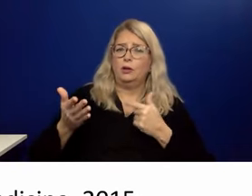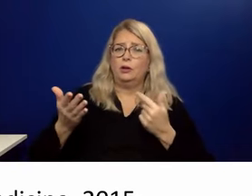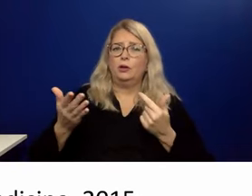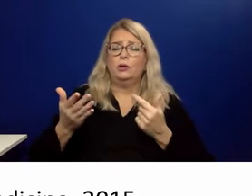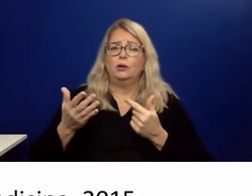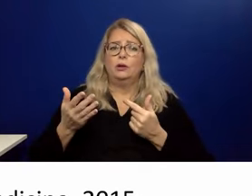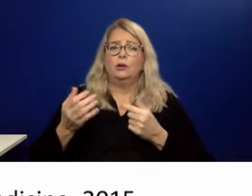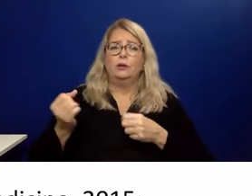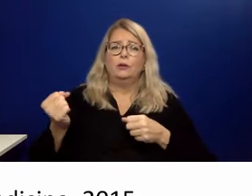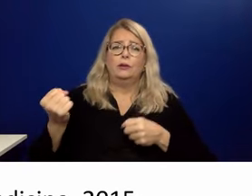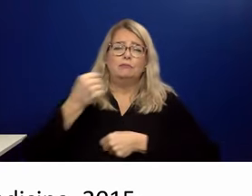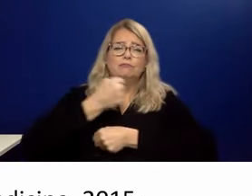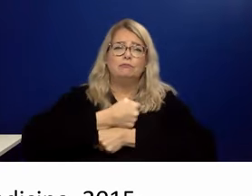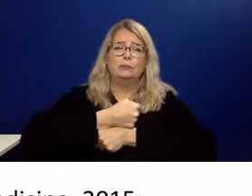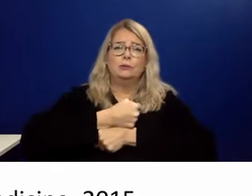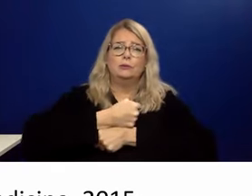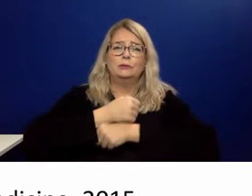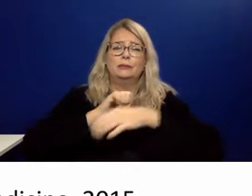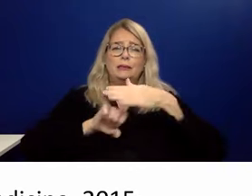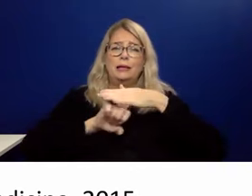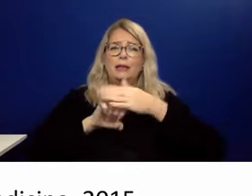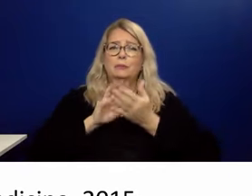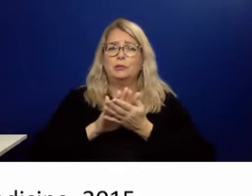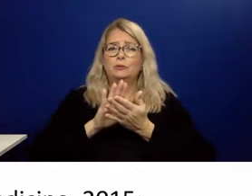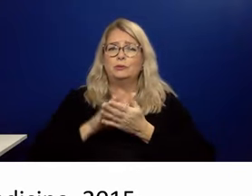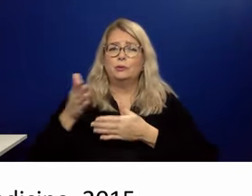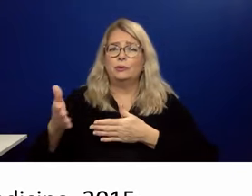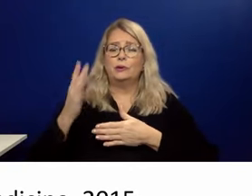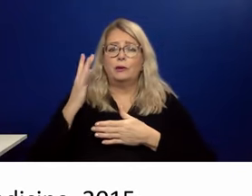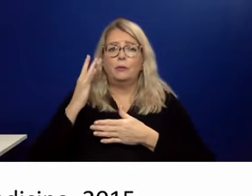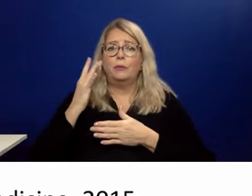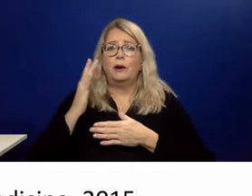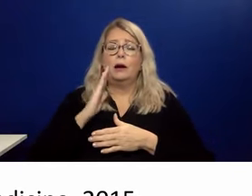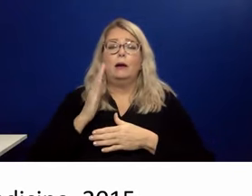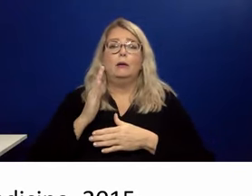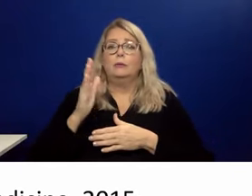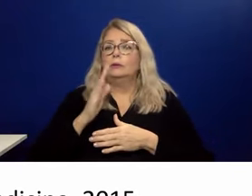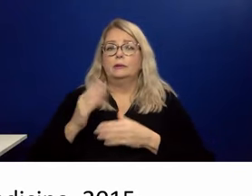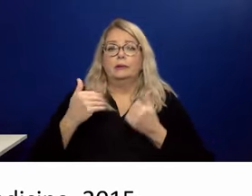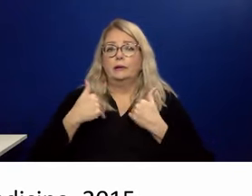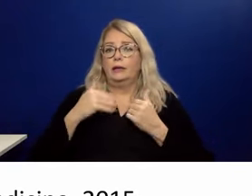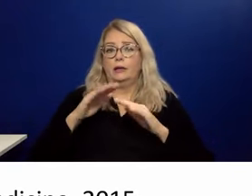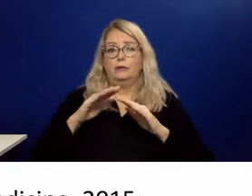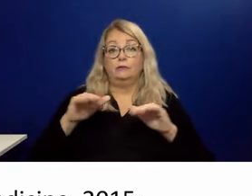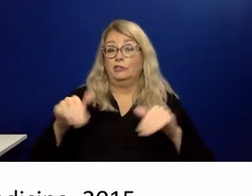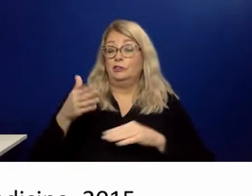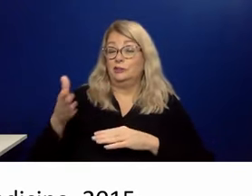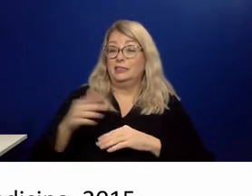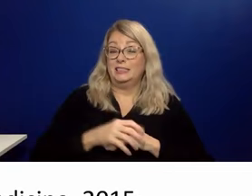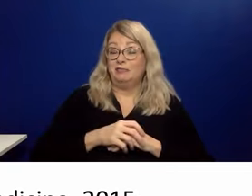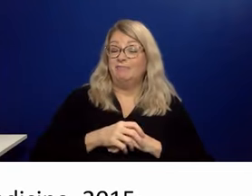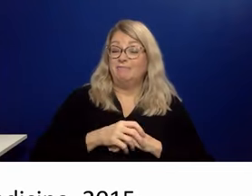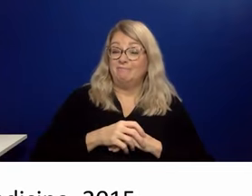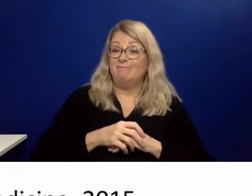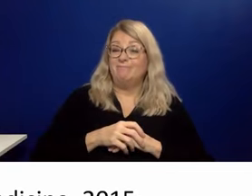down one of their elementary schools there because they will never no longer have children at that school. So this is real.